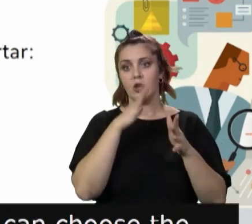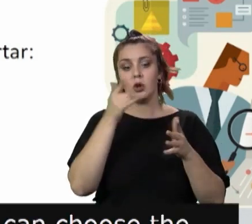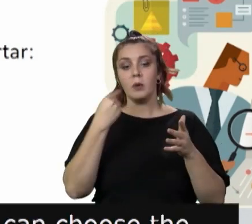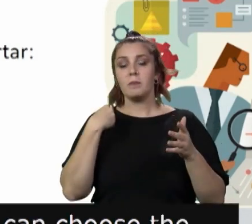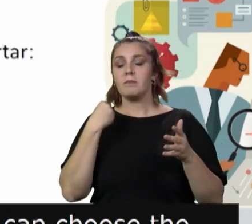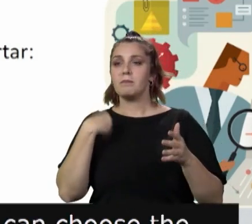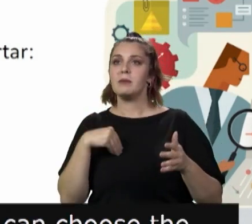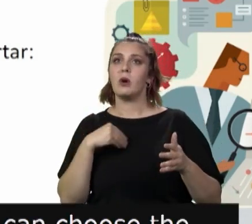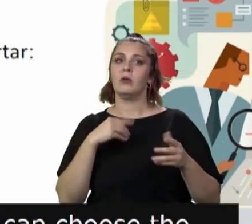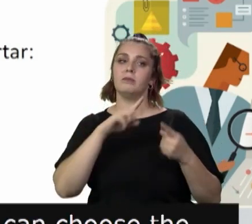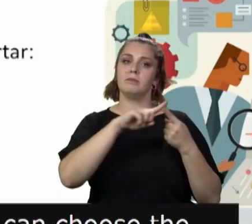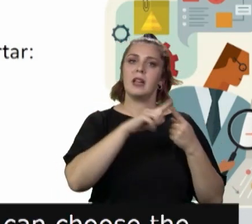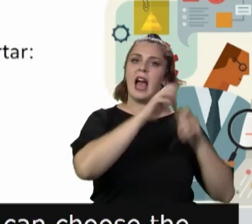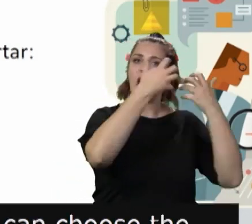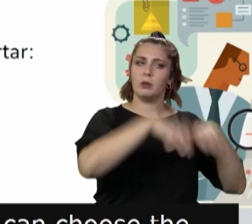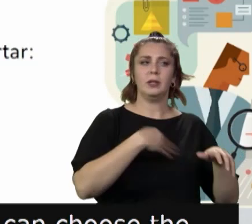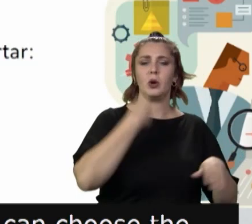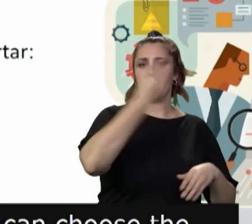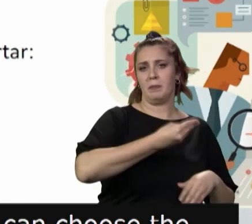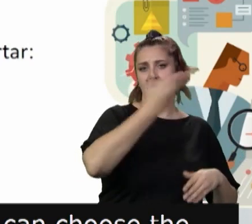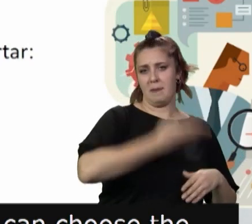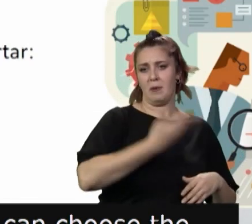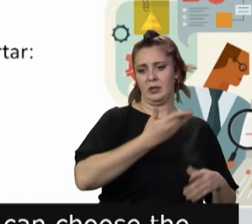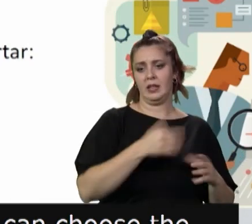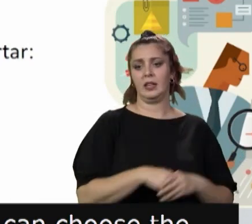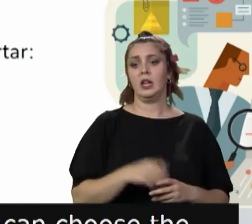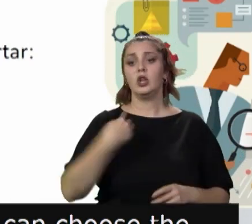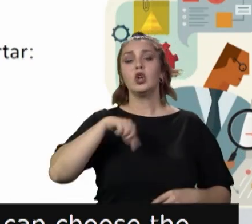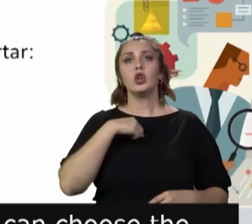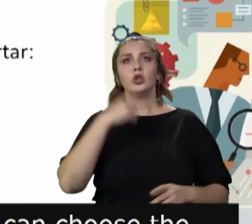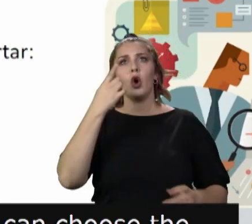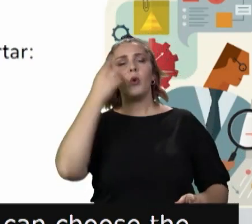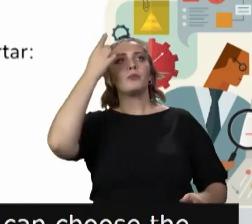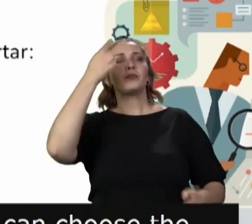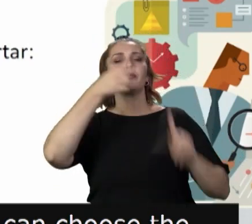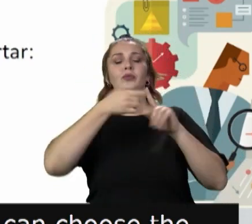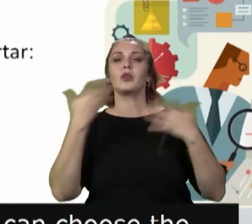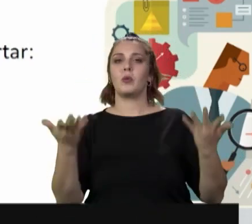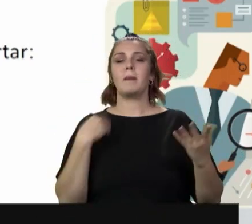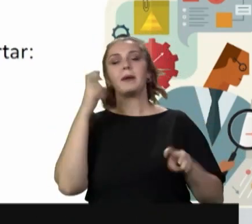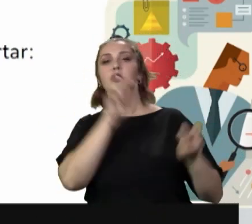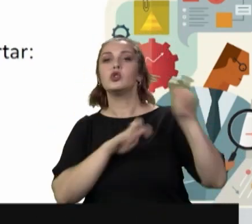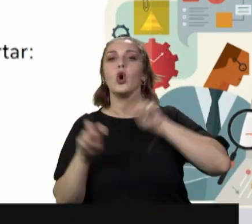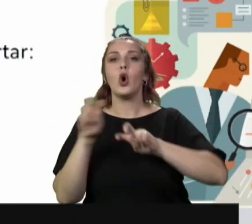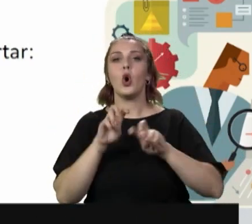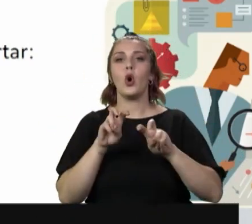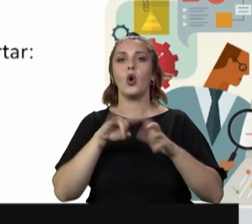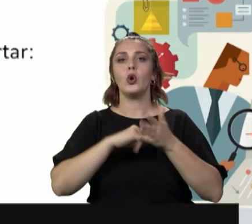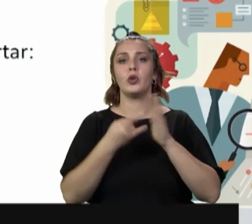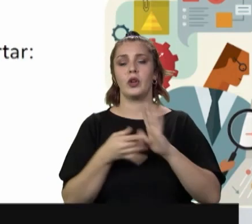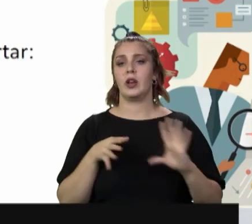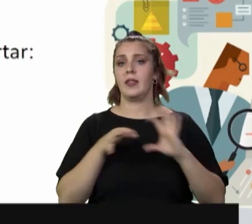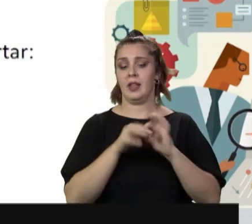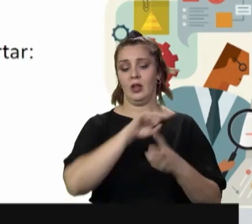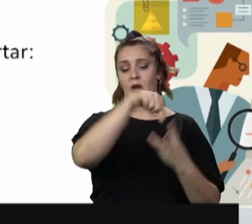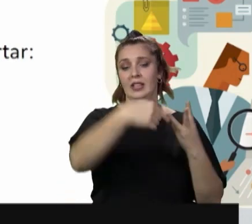telecare, or other. I would like to highlight this other category because we want to